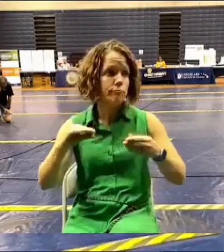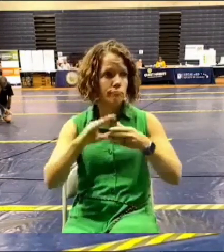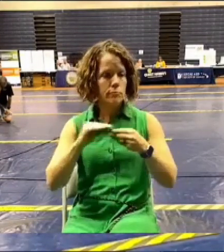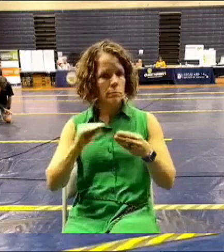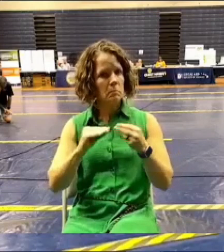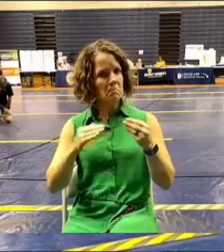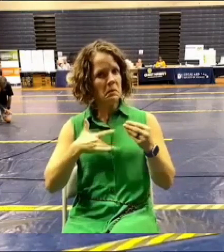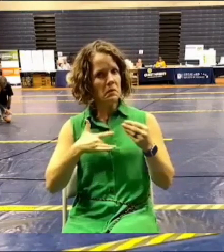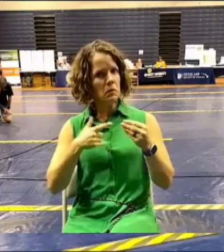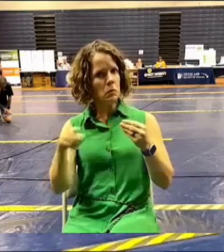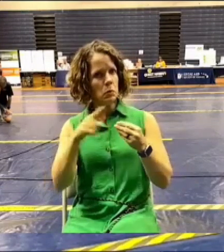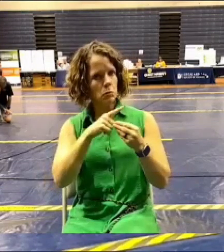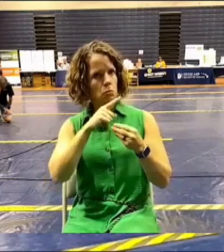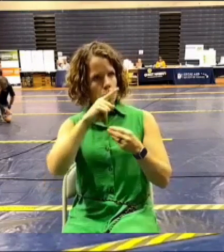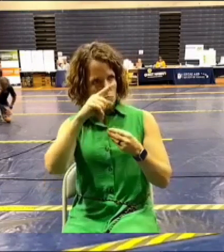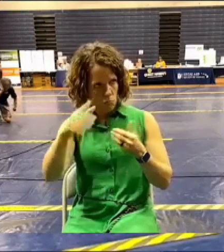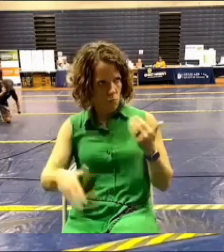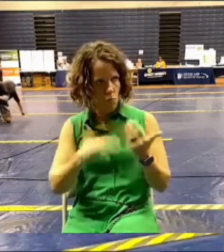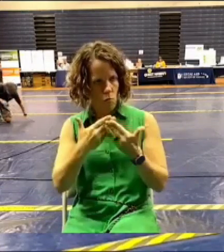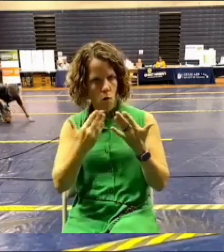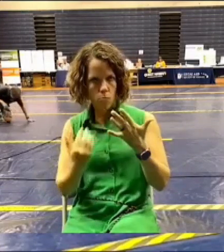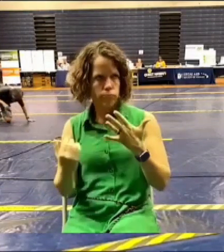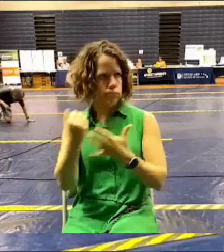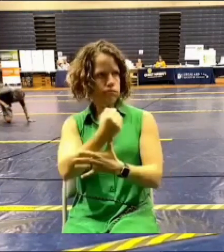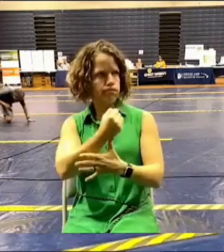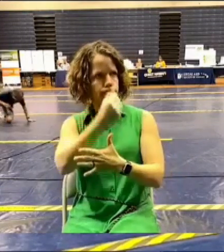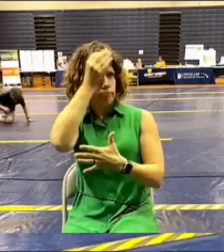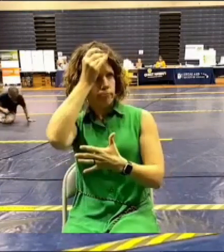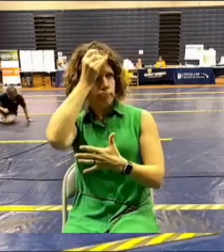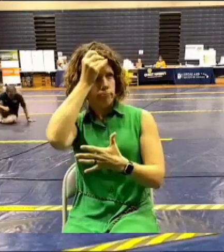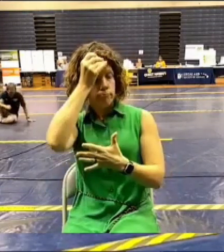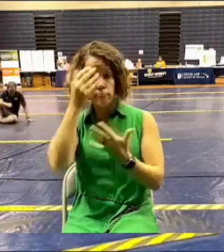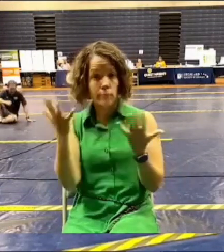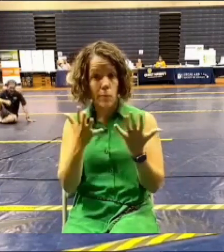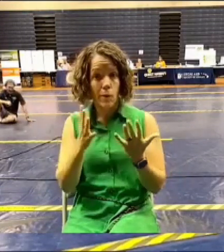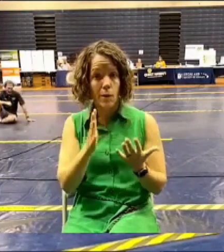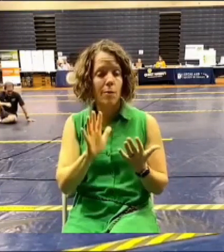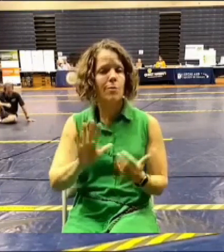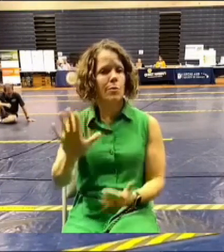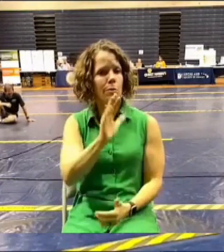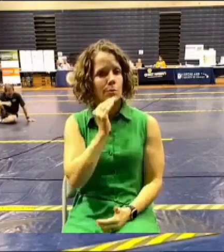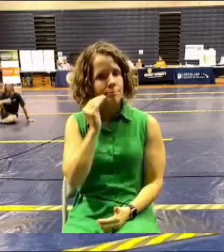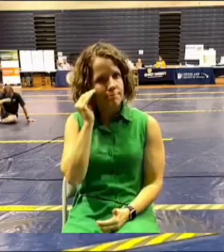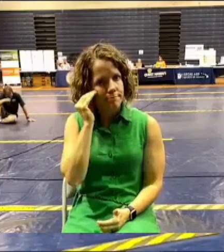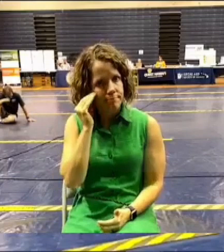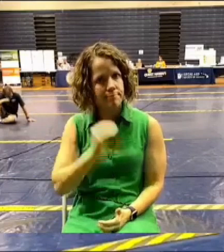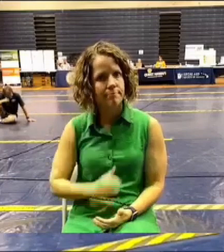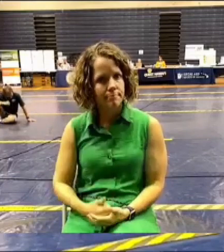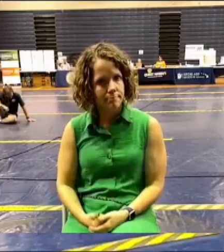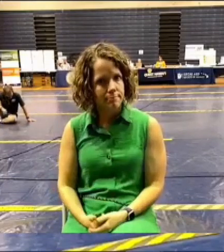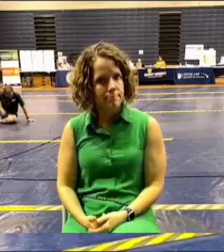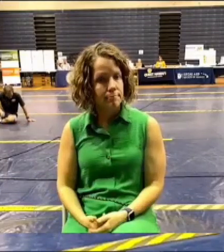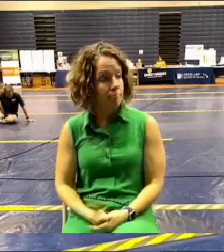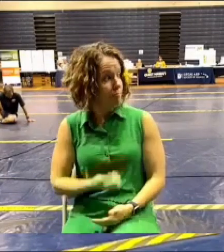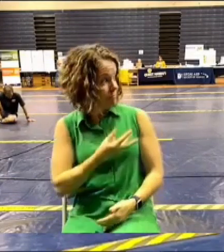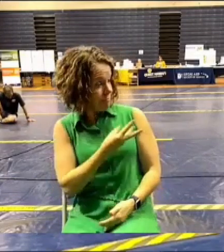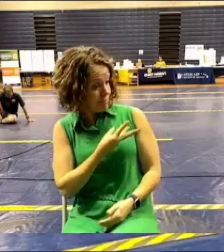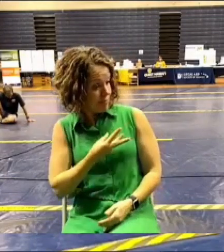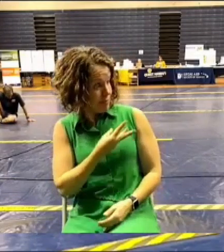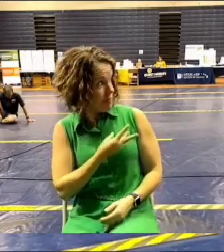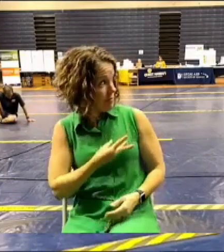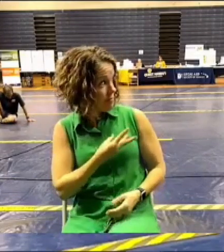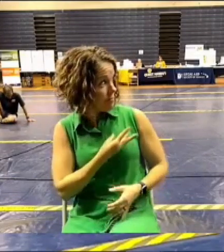I'm going to tell you, these six people, working with them 2 days out of the week,